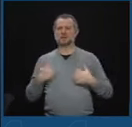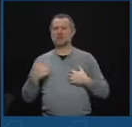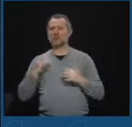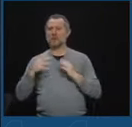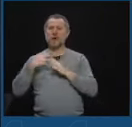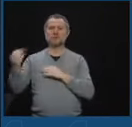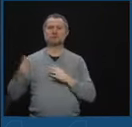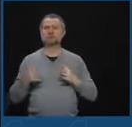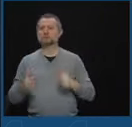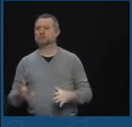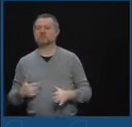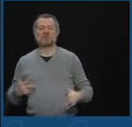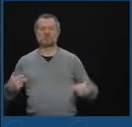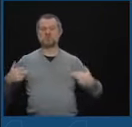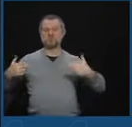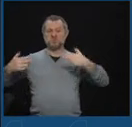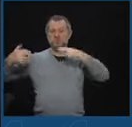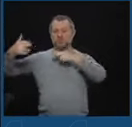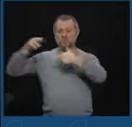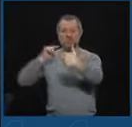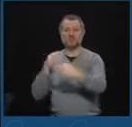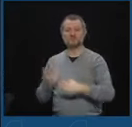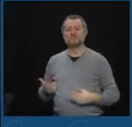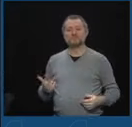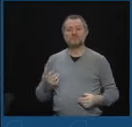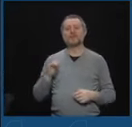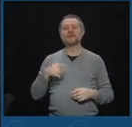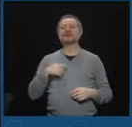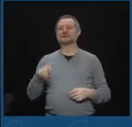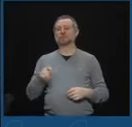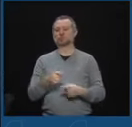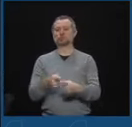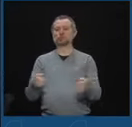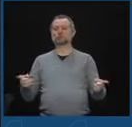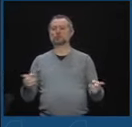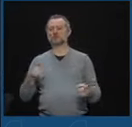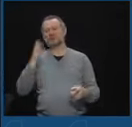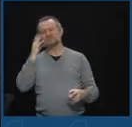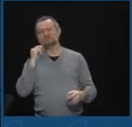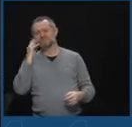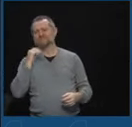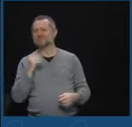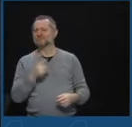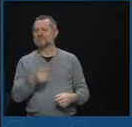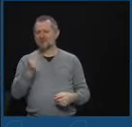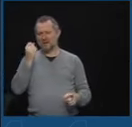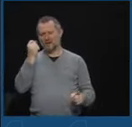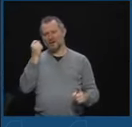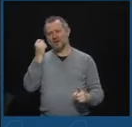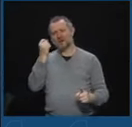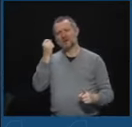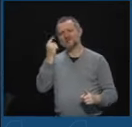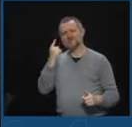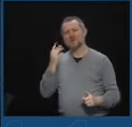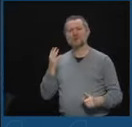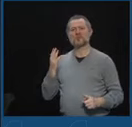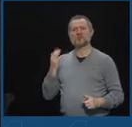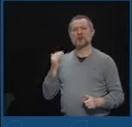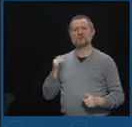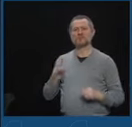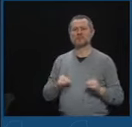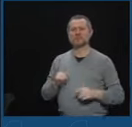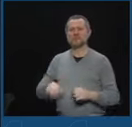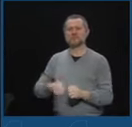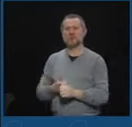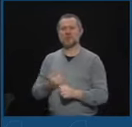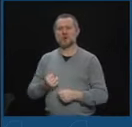need you now more than ever. You have lived this, some of you. You understand what the motivators are, what drives someone to